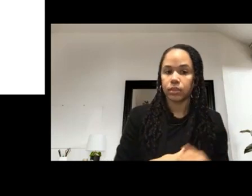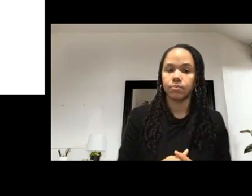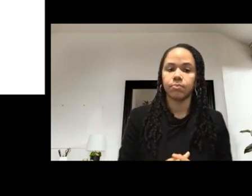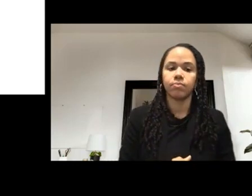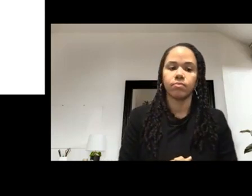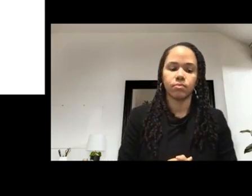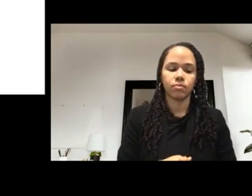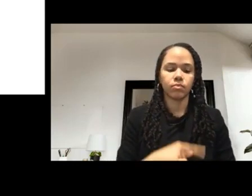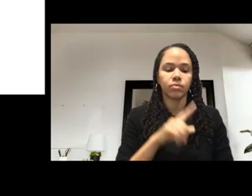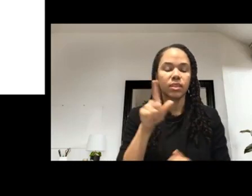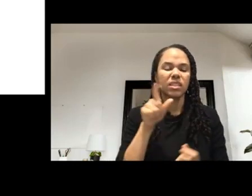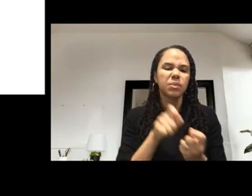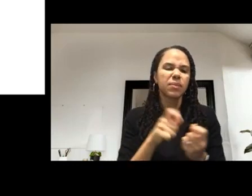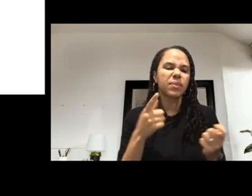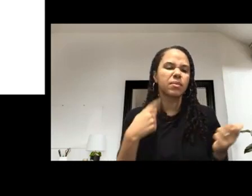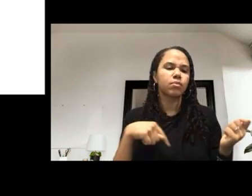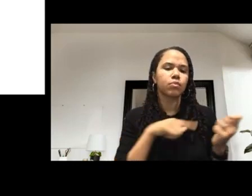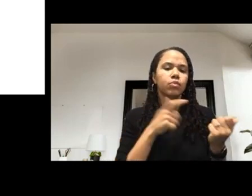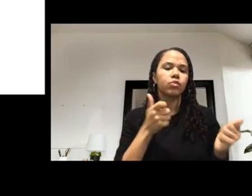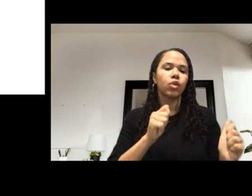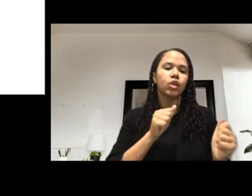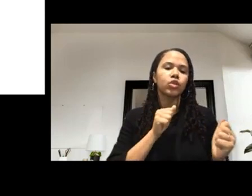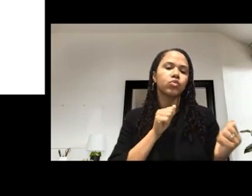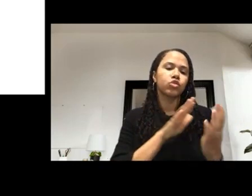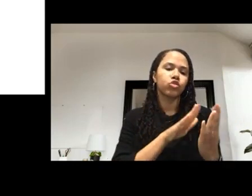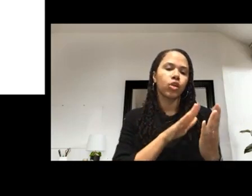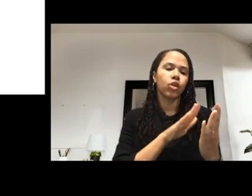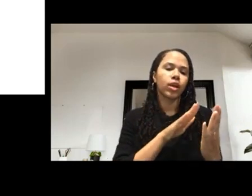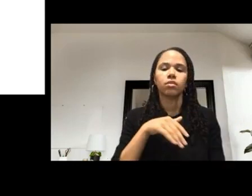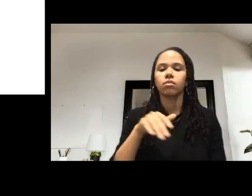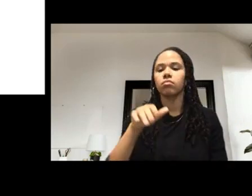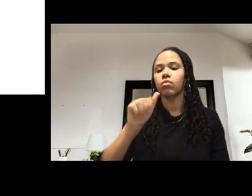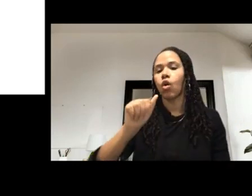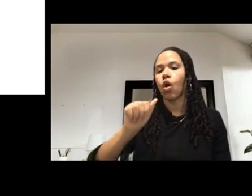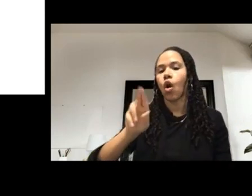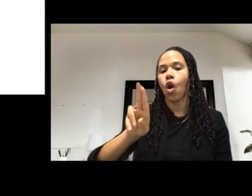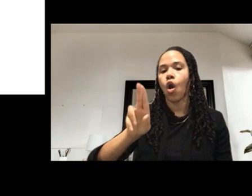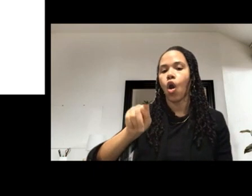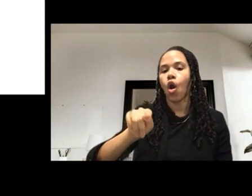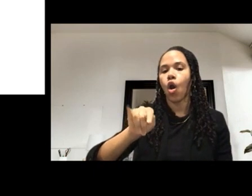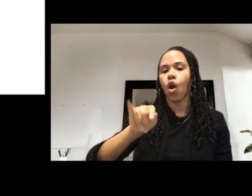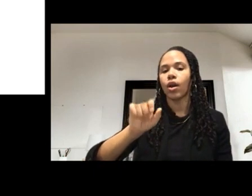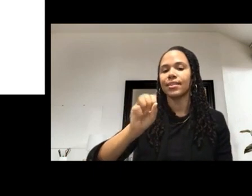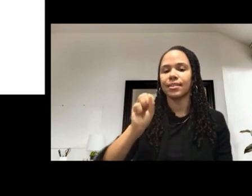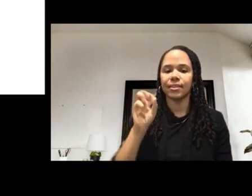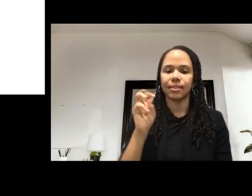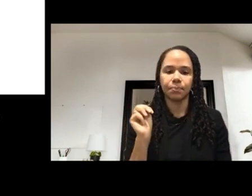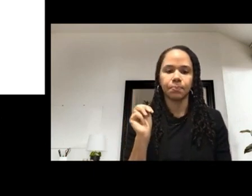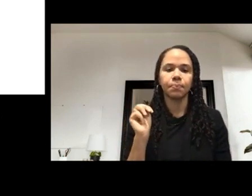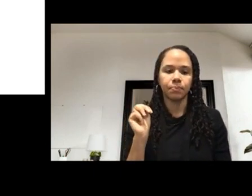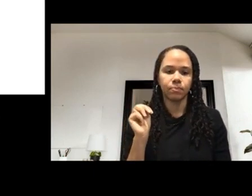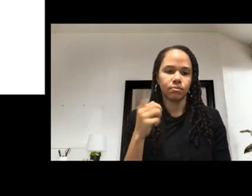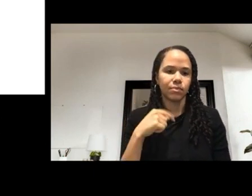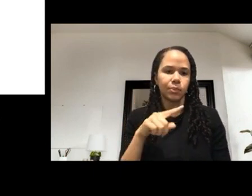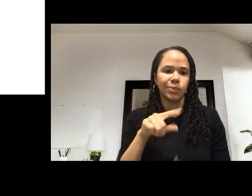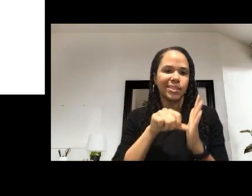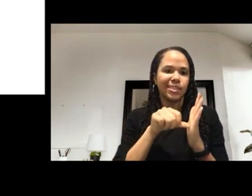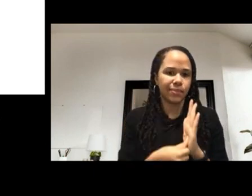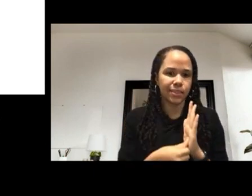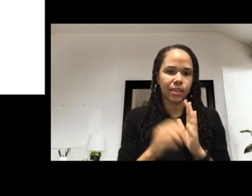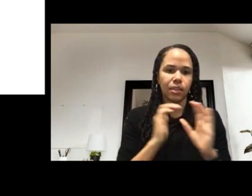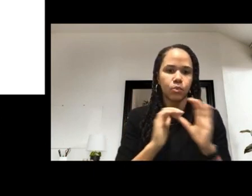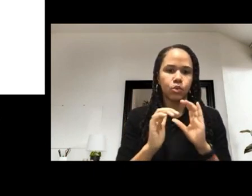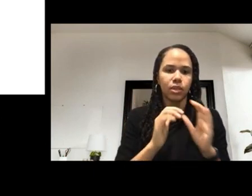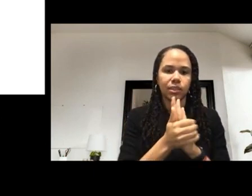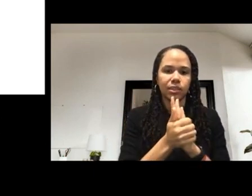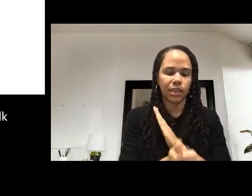to try to address autism. So we emphasized communication skills, but we didn't just say learn how to talk to